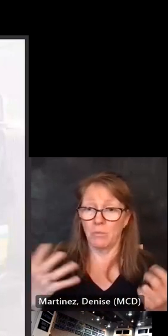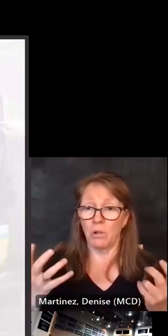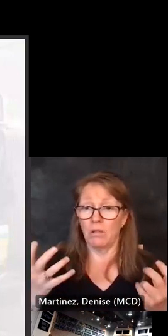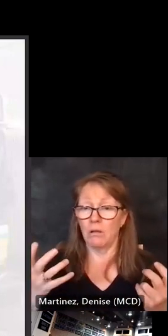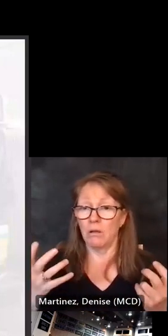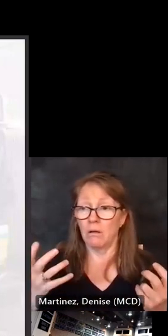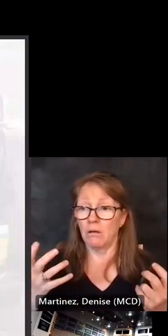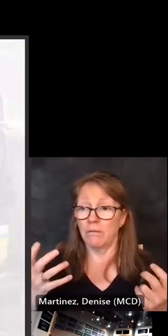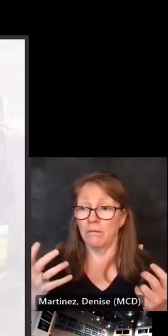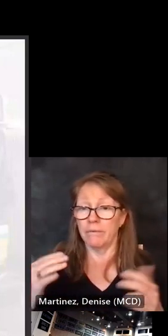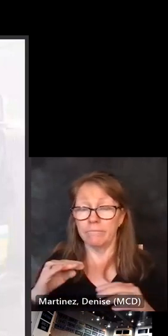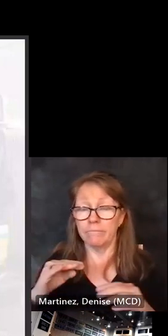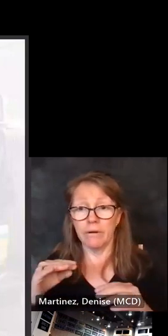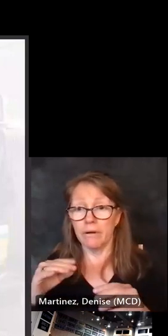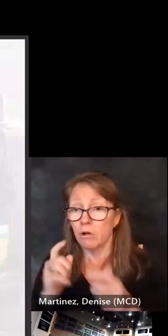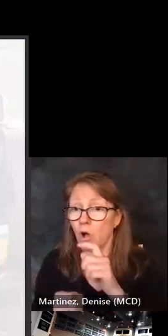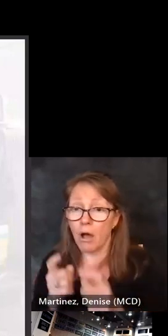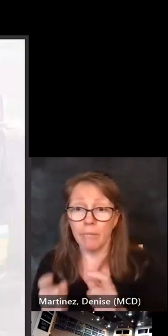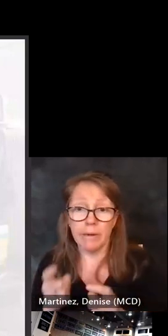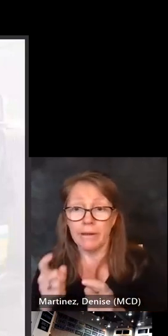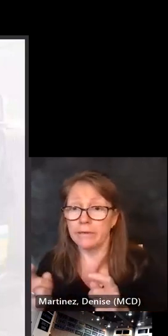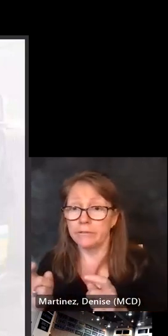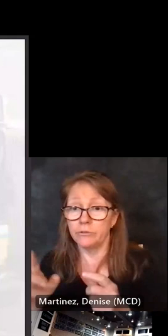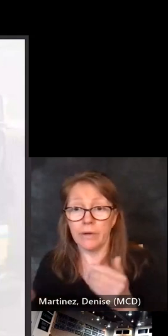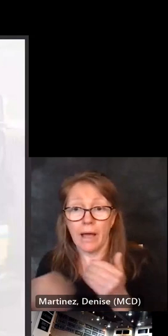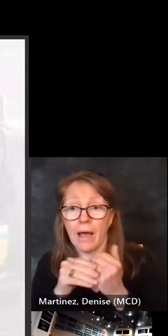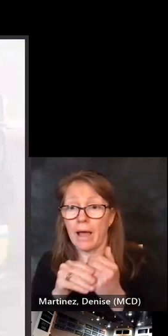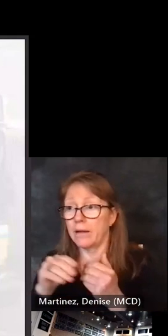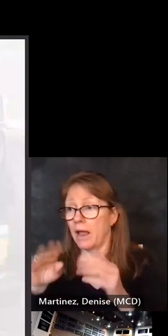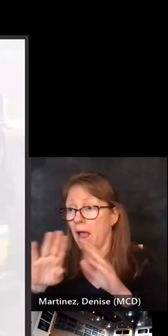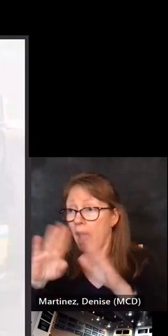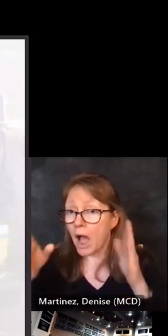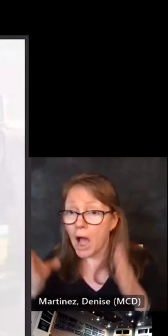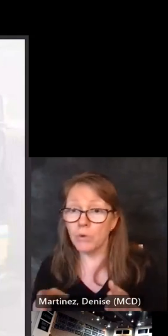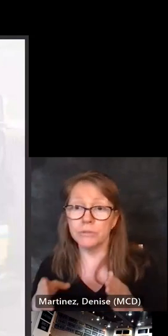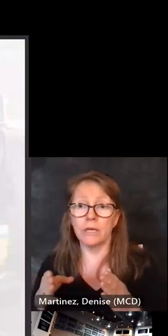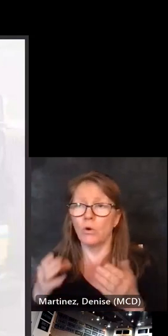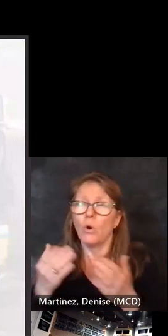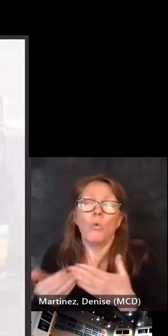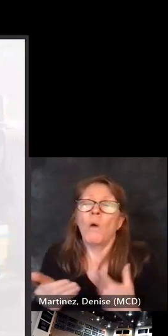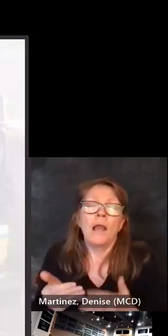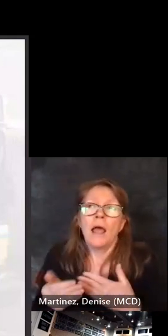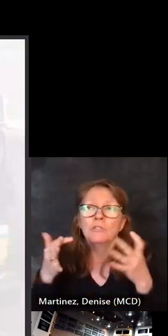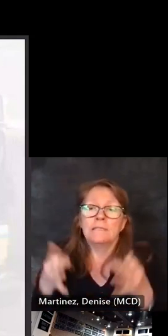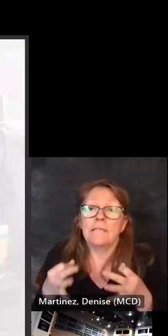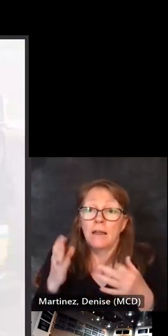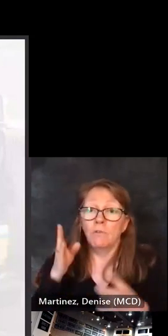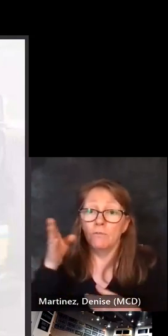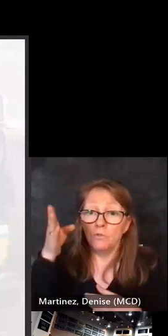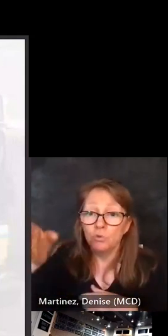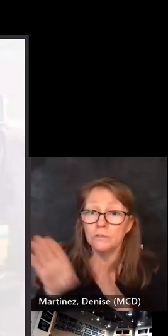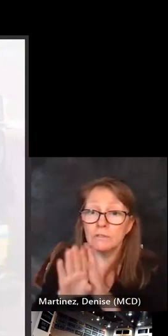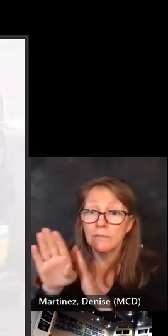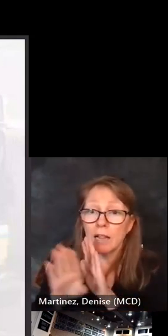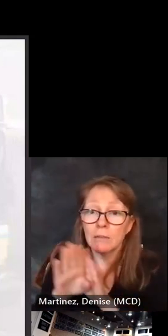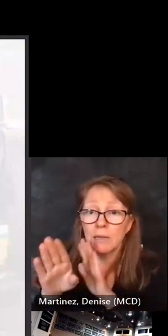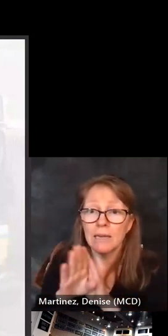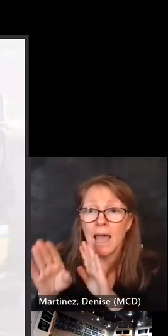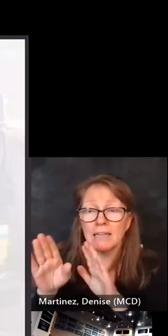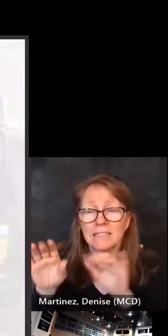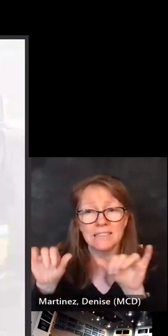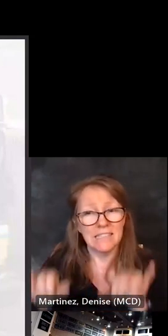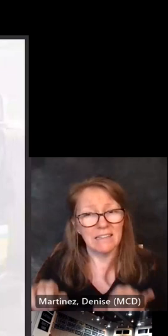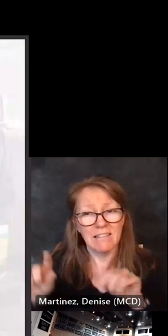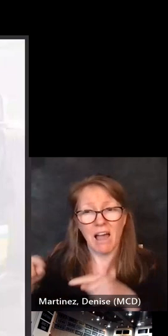amount of housing or whatever future development is decided, and is in line with all of the previous planning